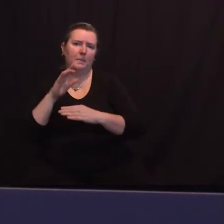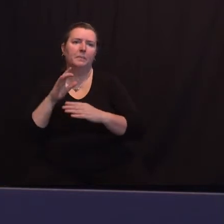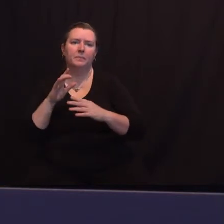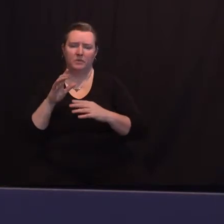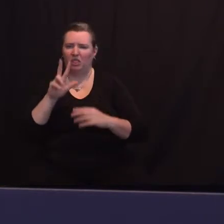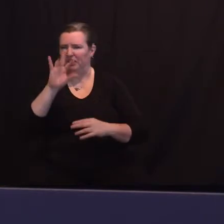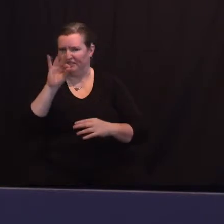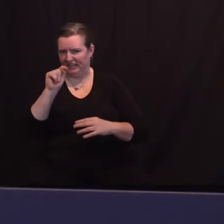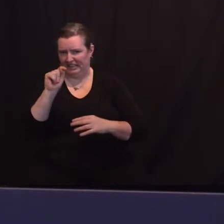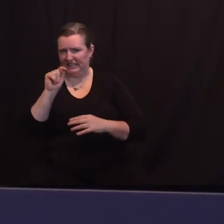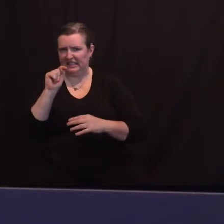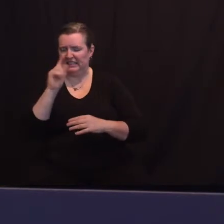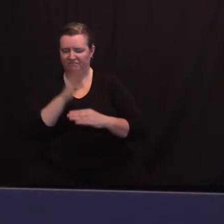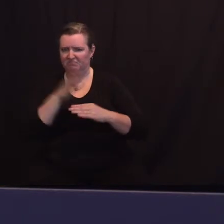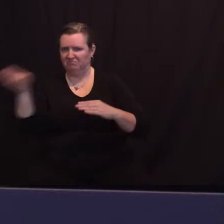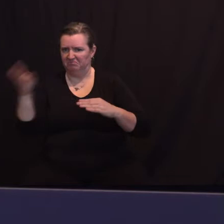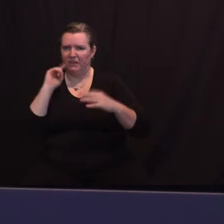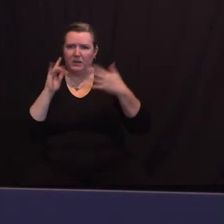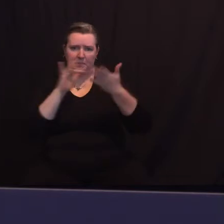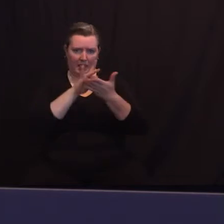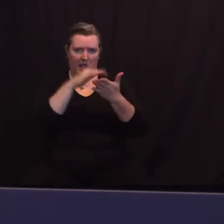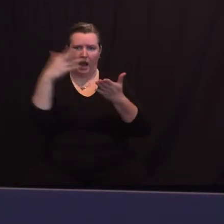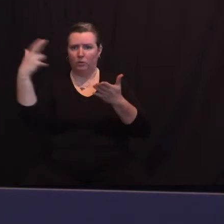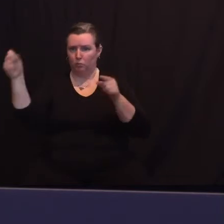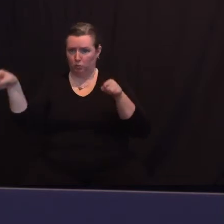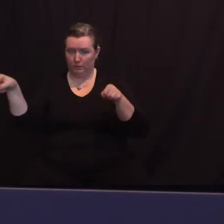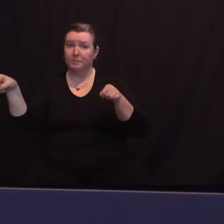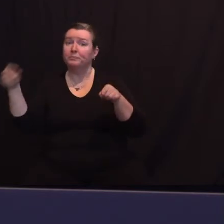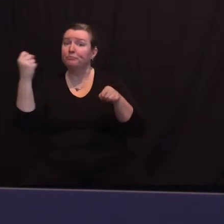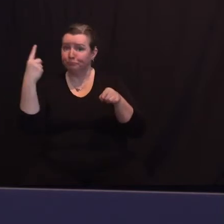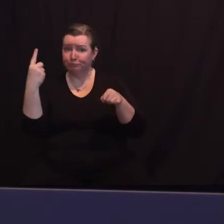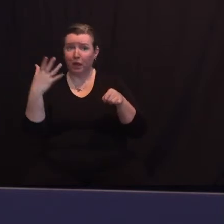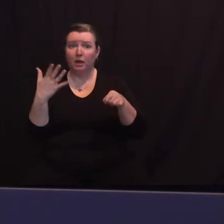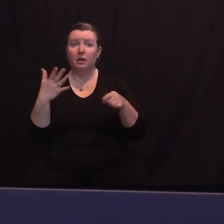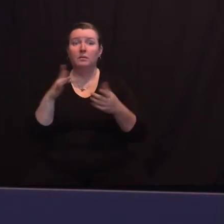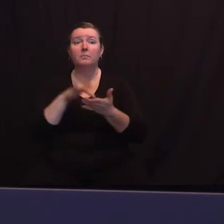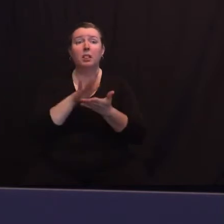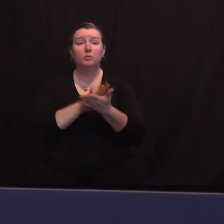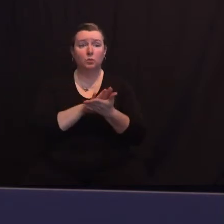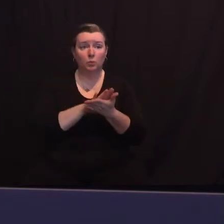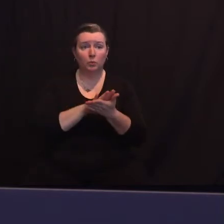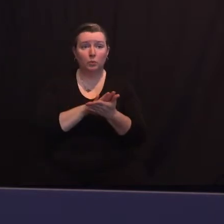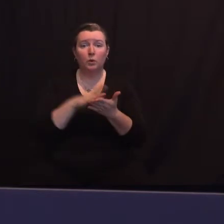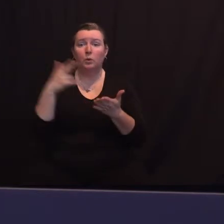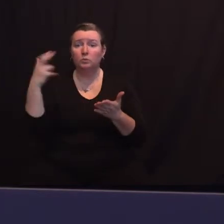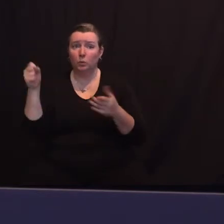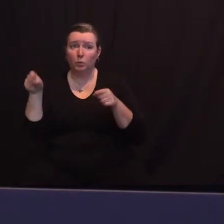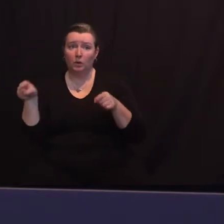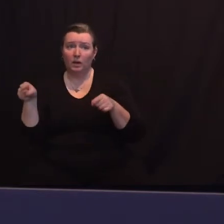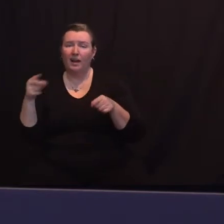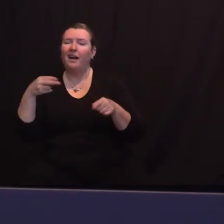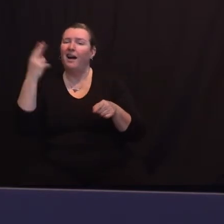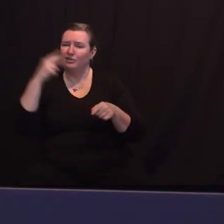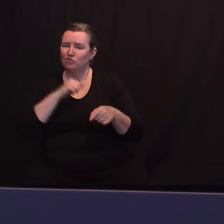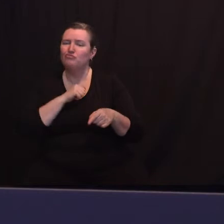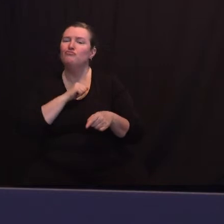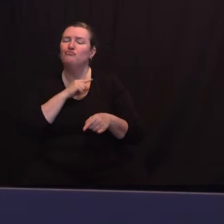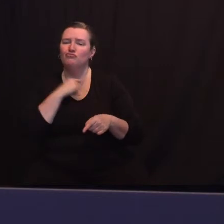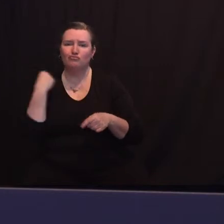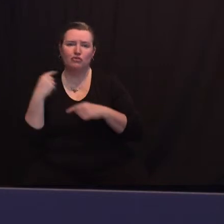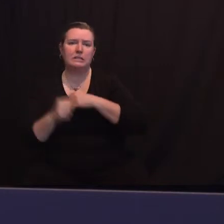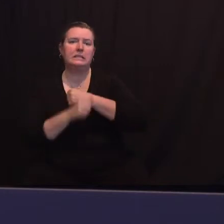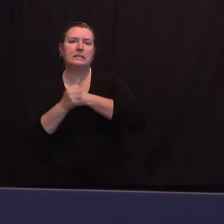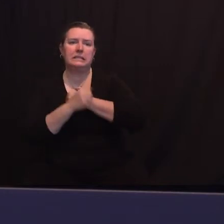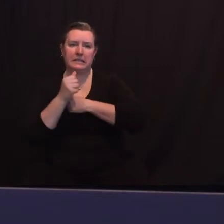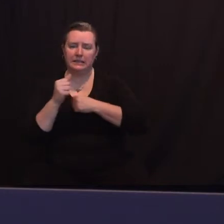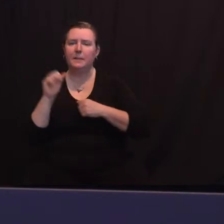When the region is in high risk, middle and high schools should maintain 6 feet of physical distancing to the